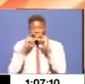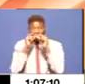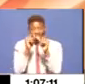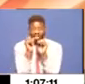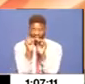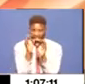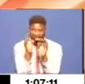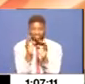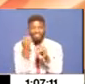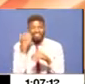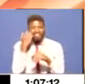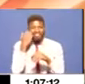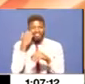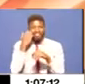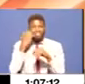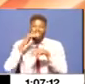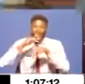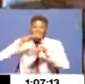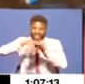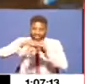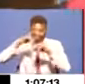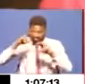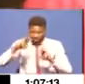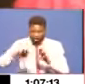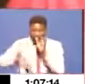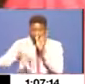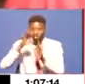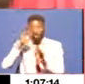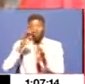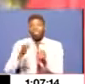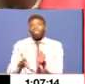in recovery and reduce mortality.